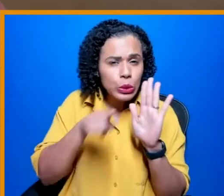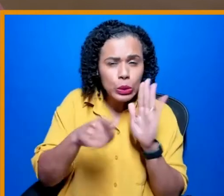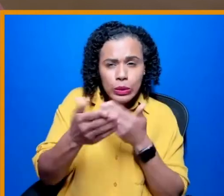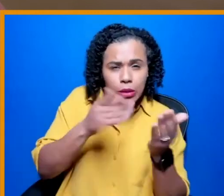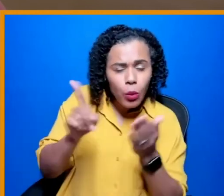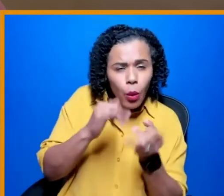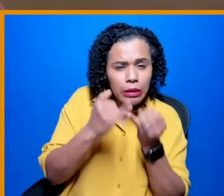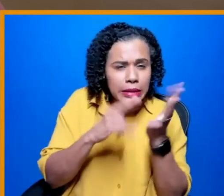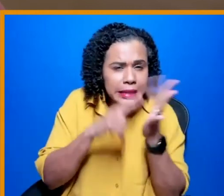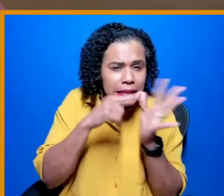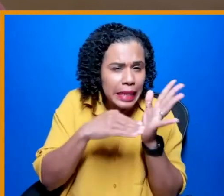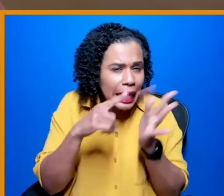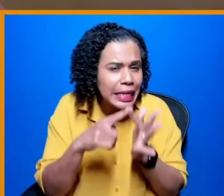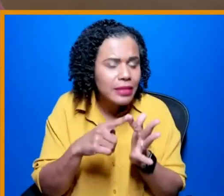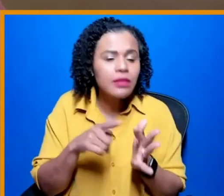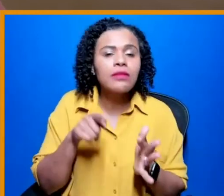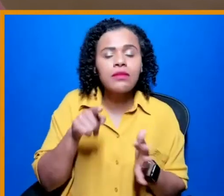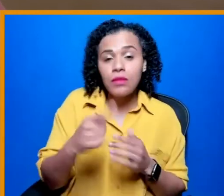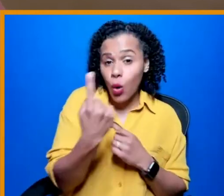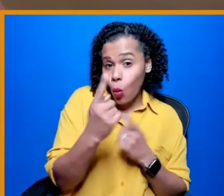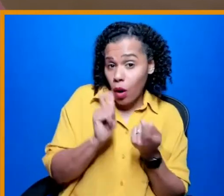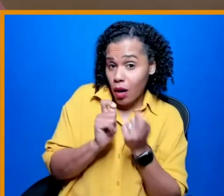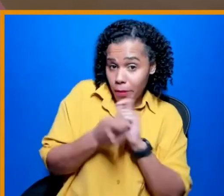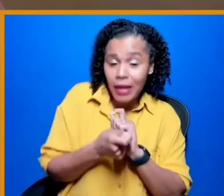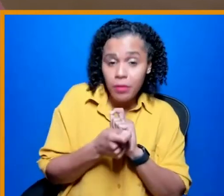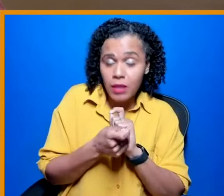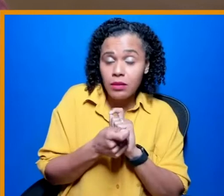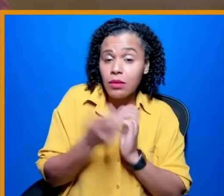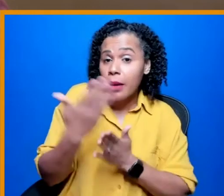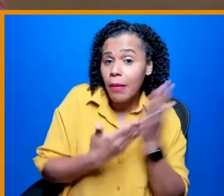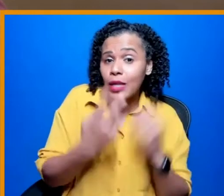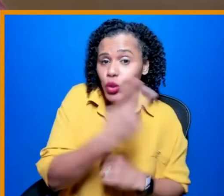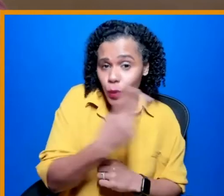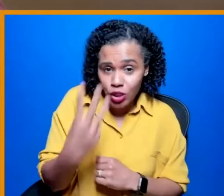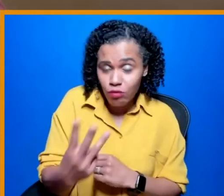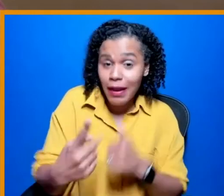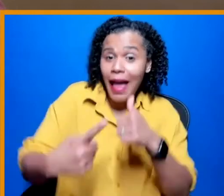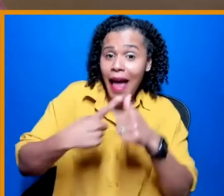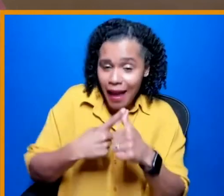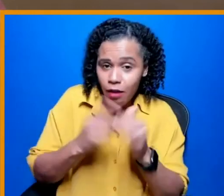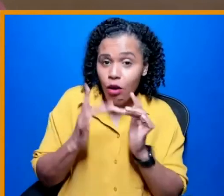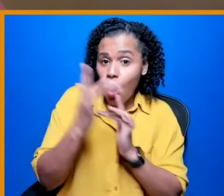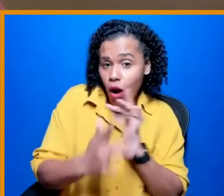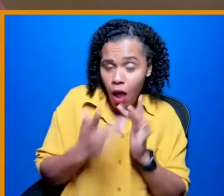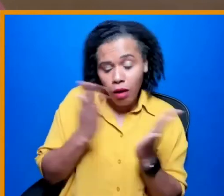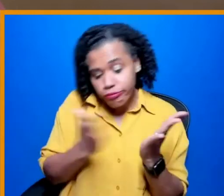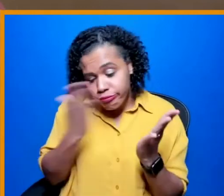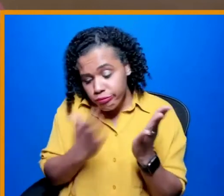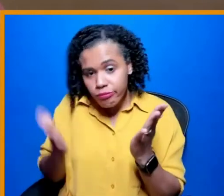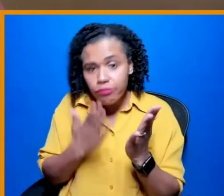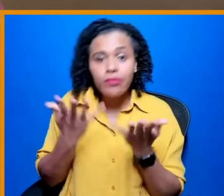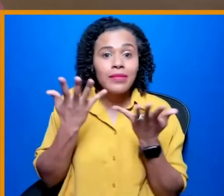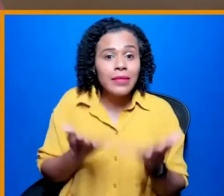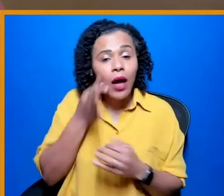the agenda. There's one amendment, which you can find on page 23A of the online agenda. And I now ask